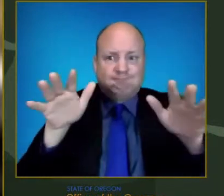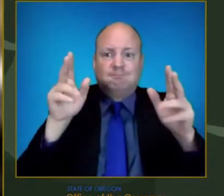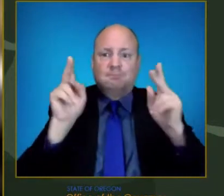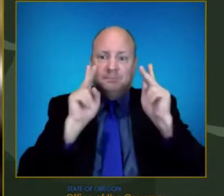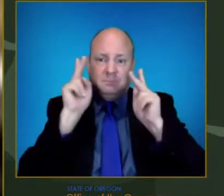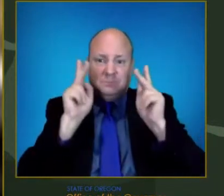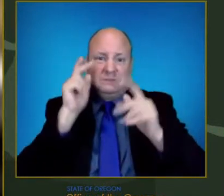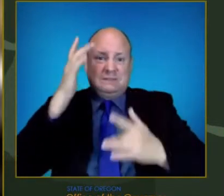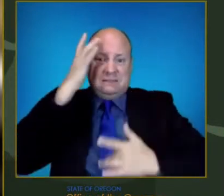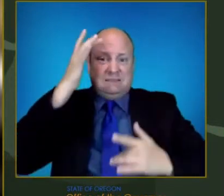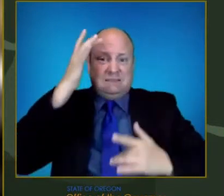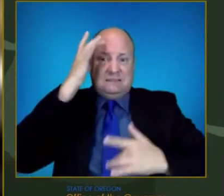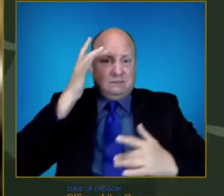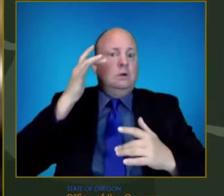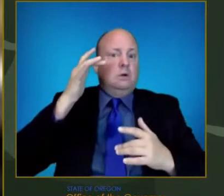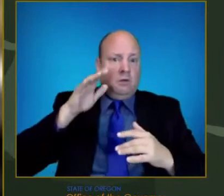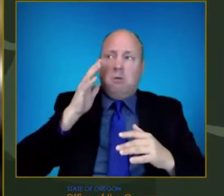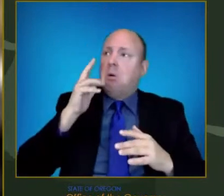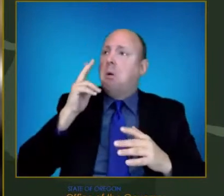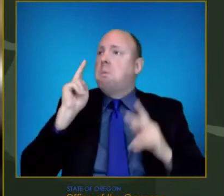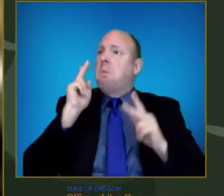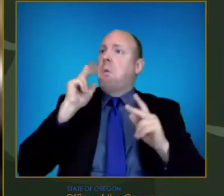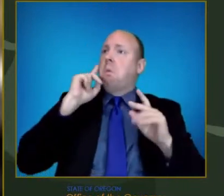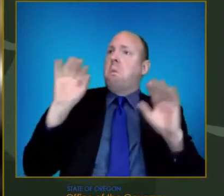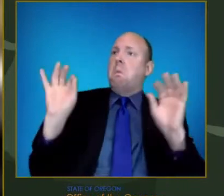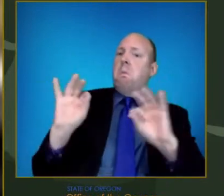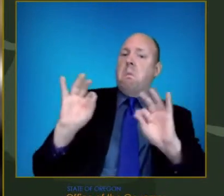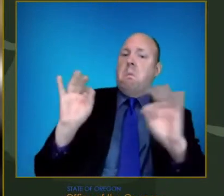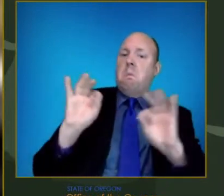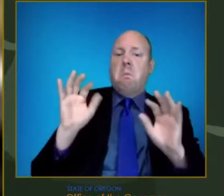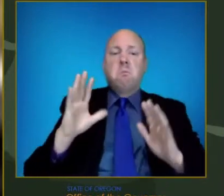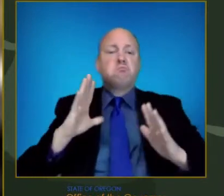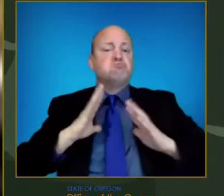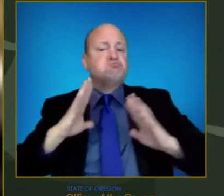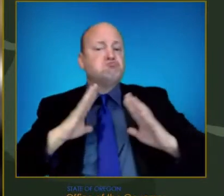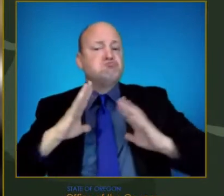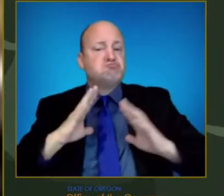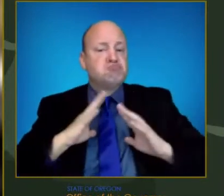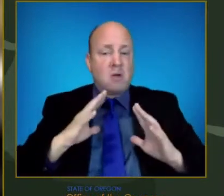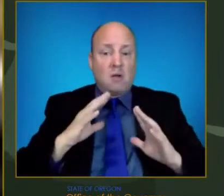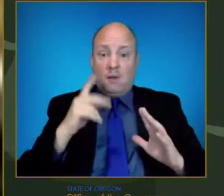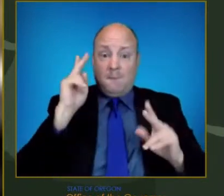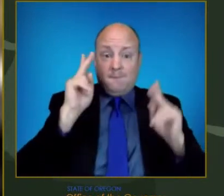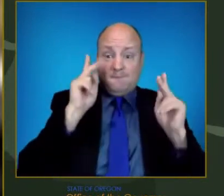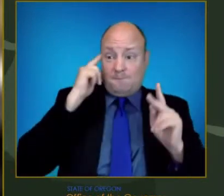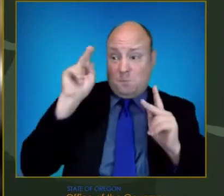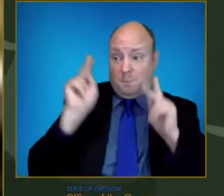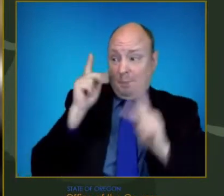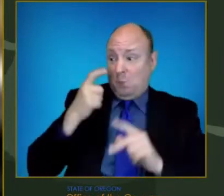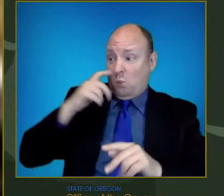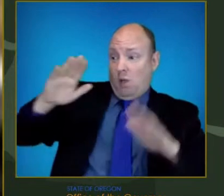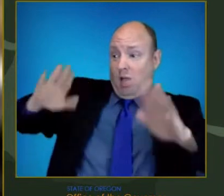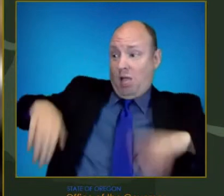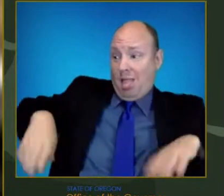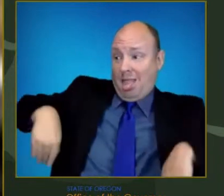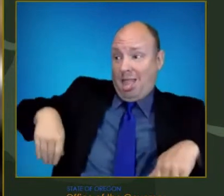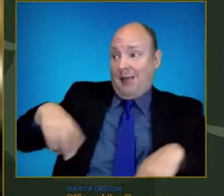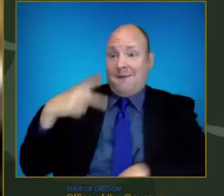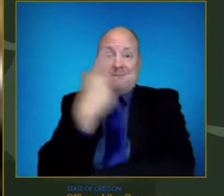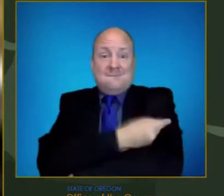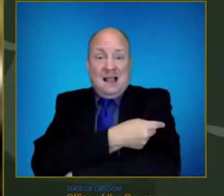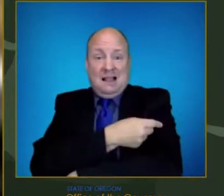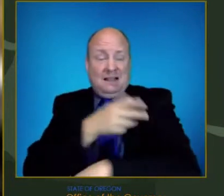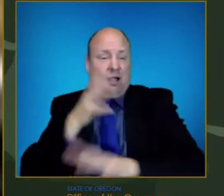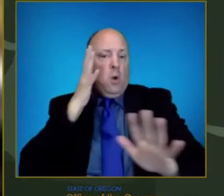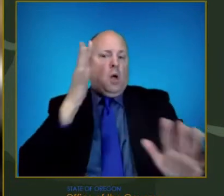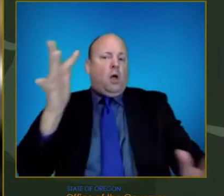all. That's the good news. Here's the bad news. If you're unvaccinated, you've never been more vulnerable to being sickened by the virus, passing the